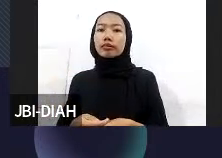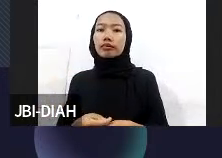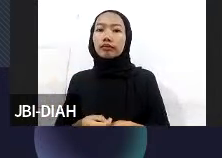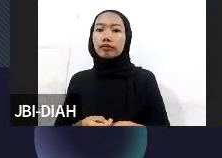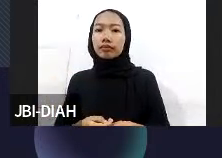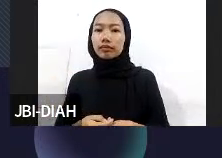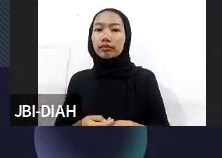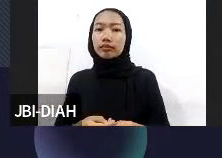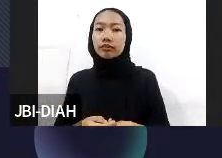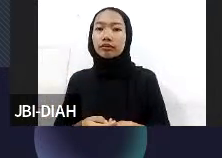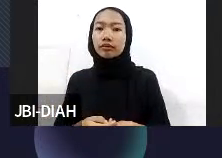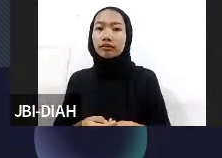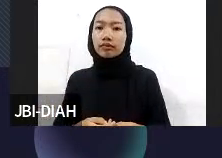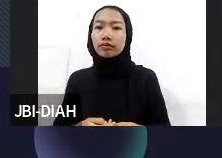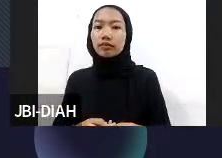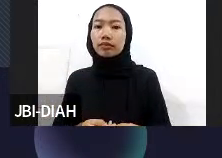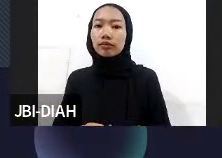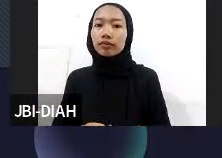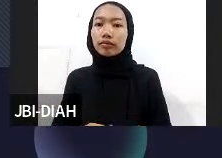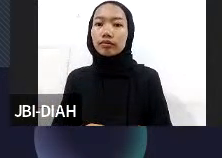in